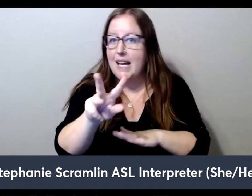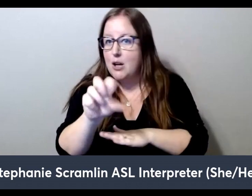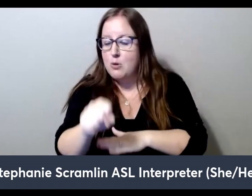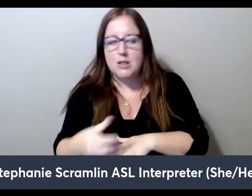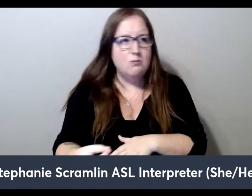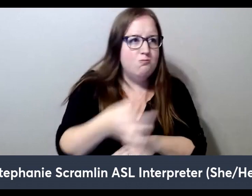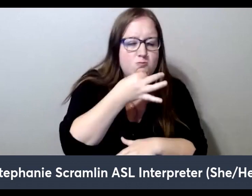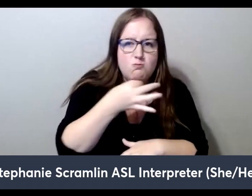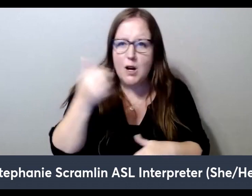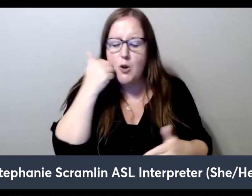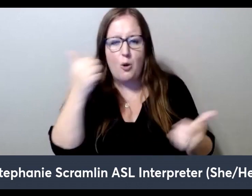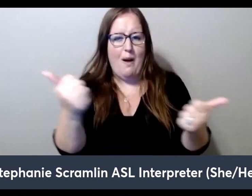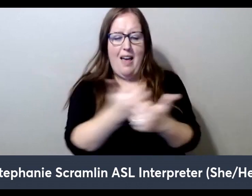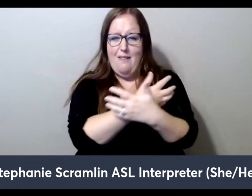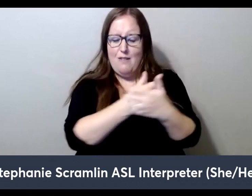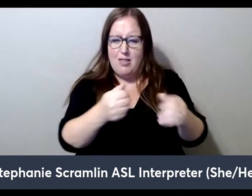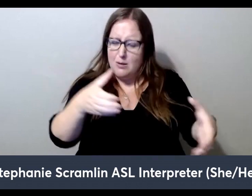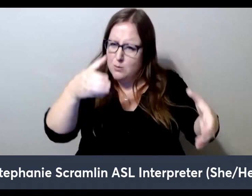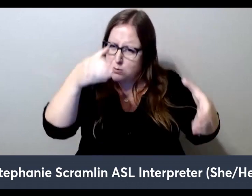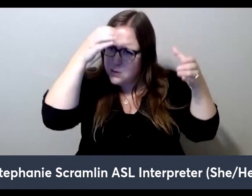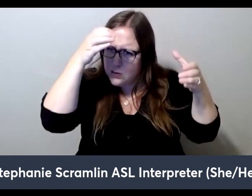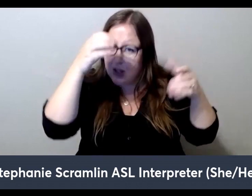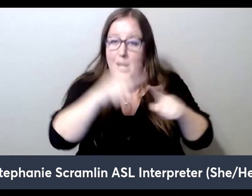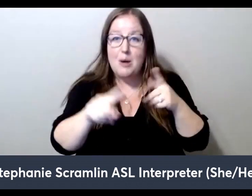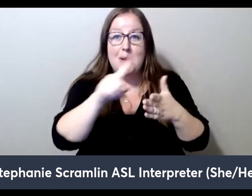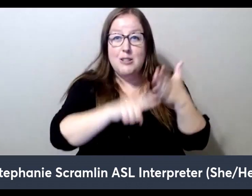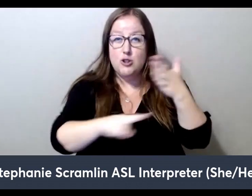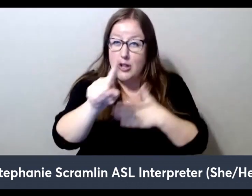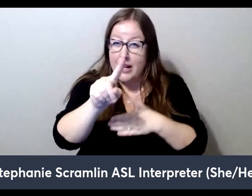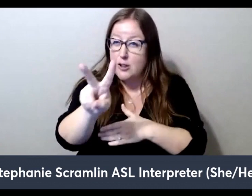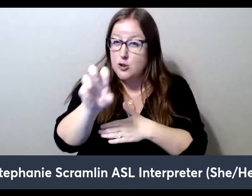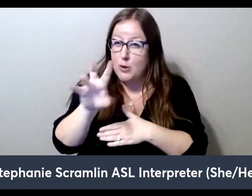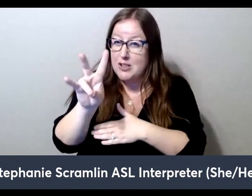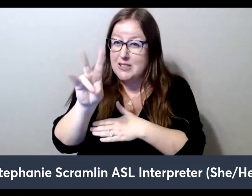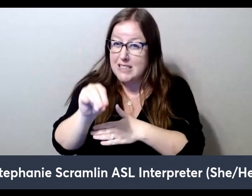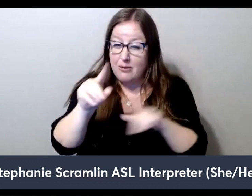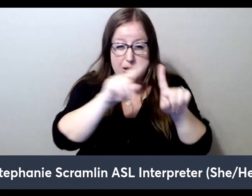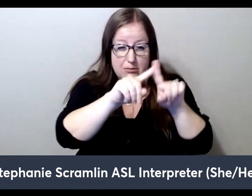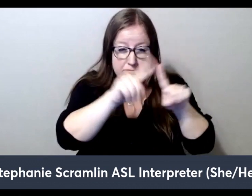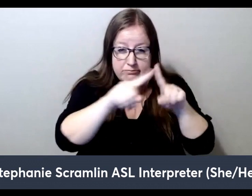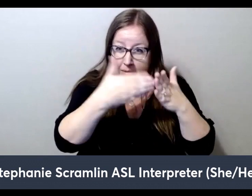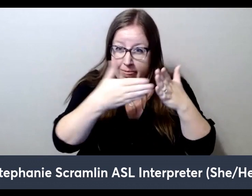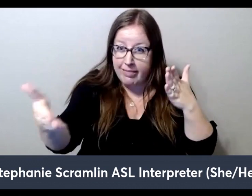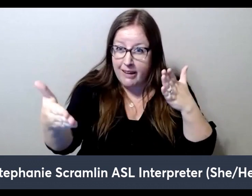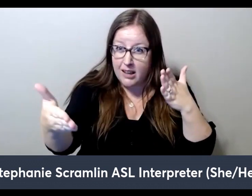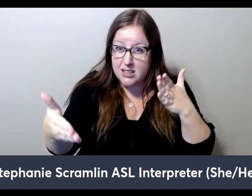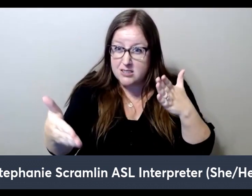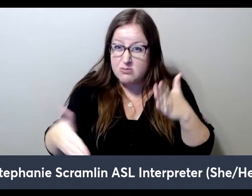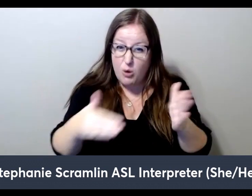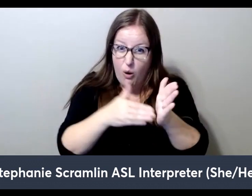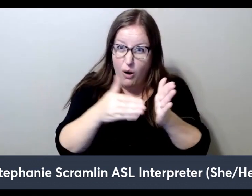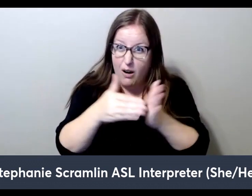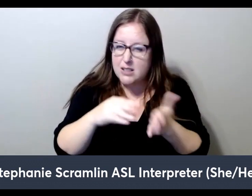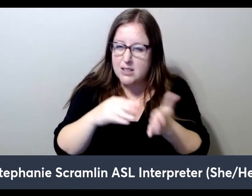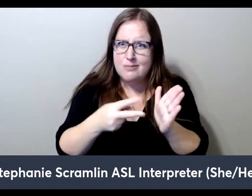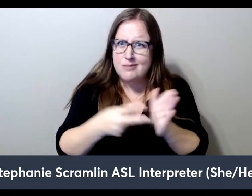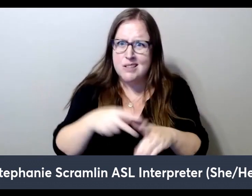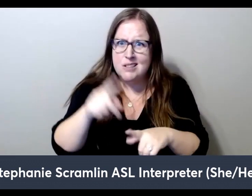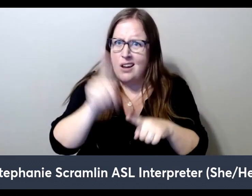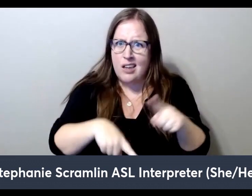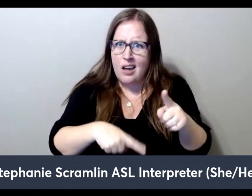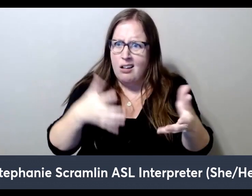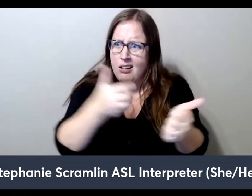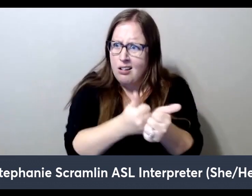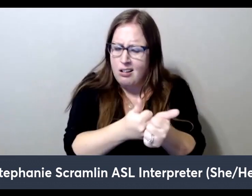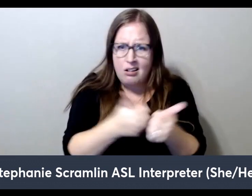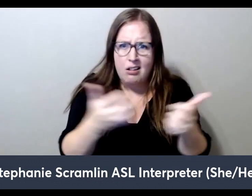all the best practices, checking 270 different things on a regular basis, I wouldn't be able to keep up with all those checks. So